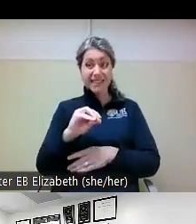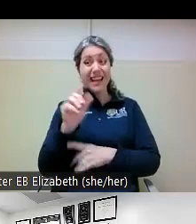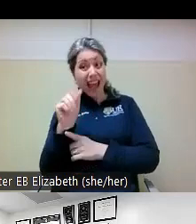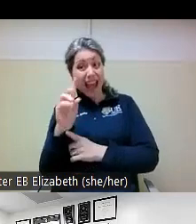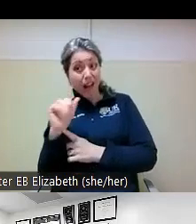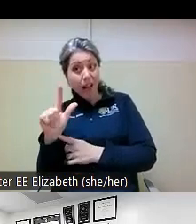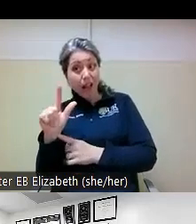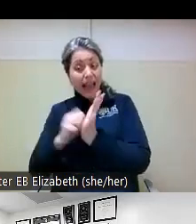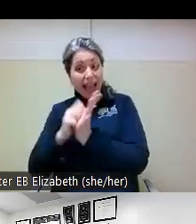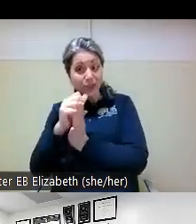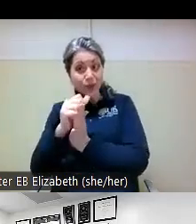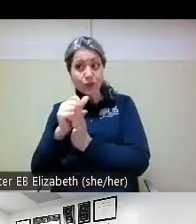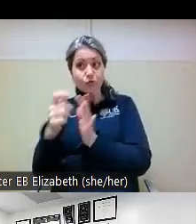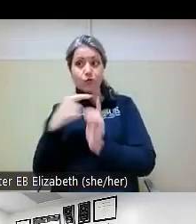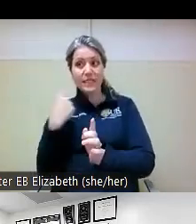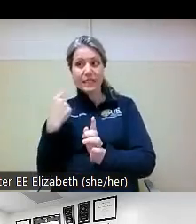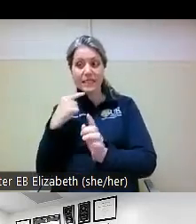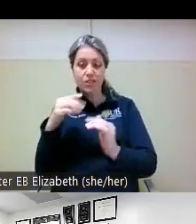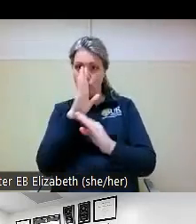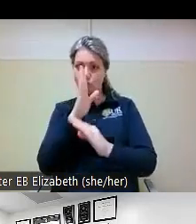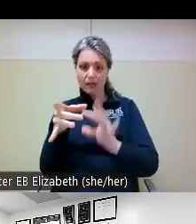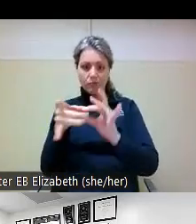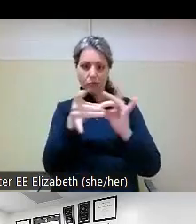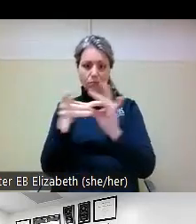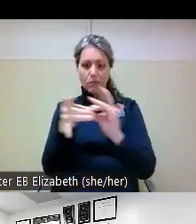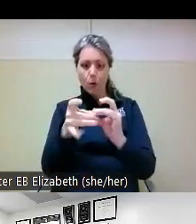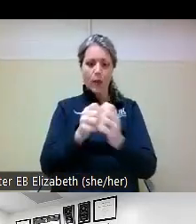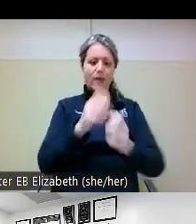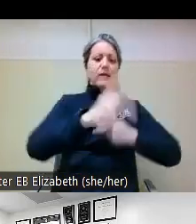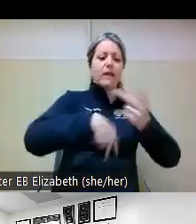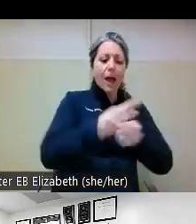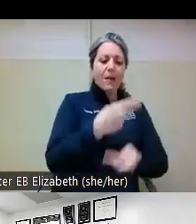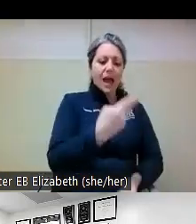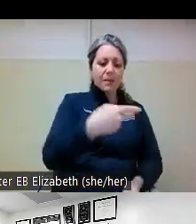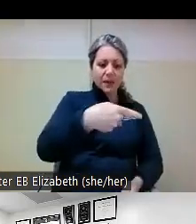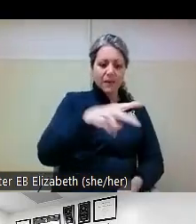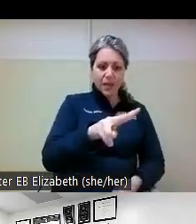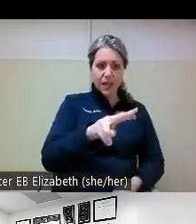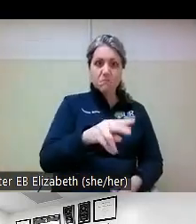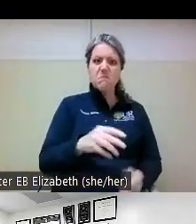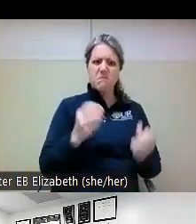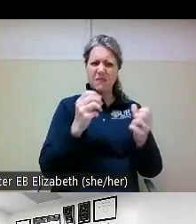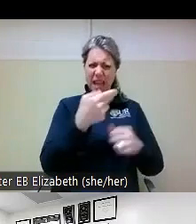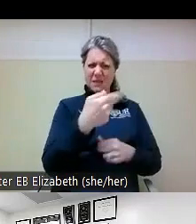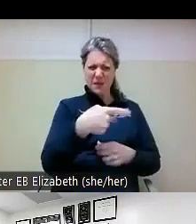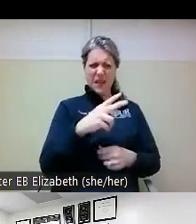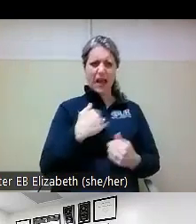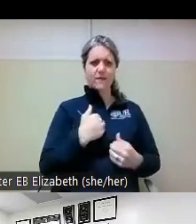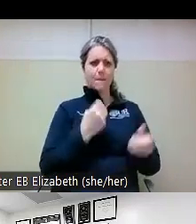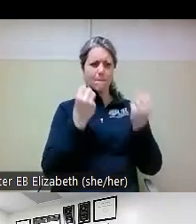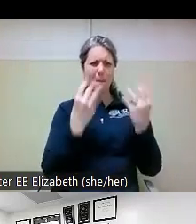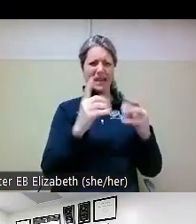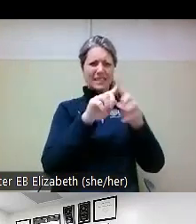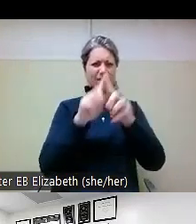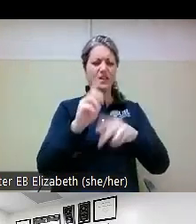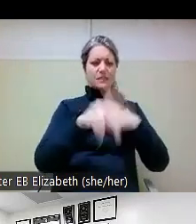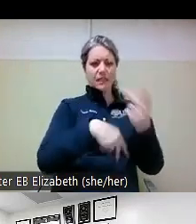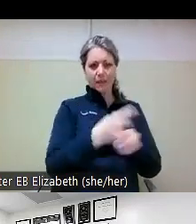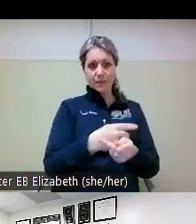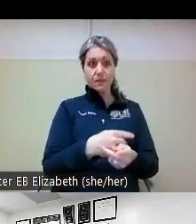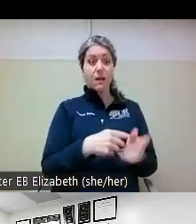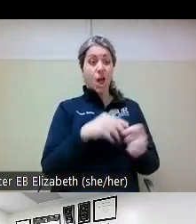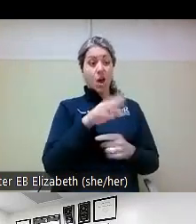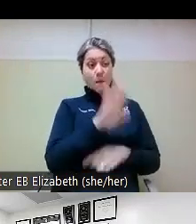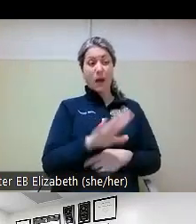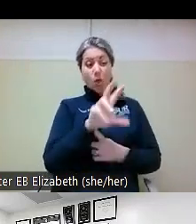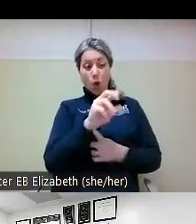to the type of HPV you have. There are many, many types of HPV, 30 of which alone have been identified in the